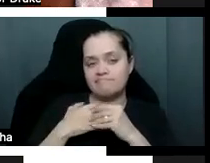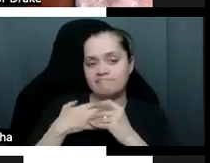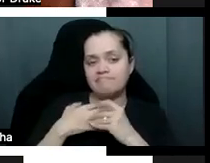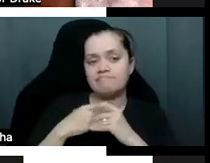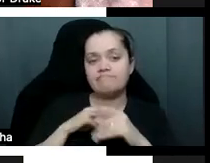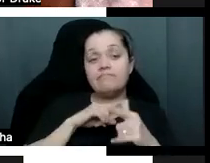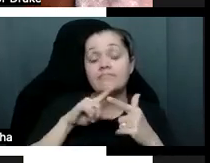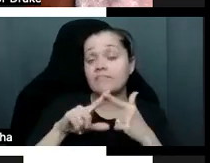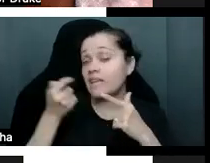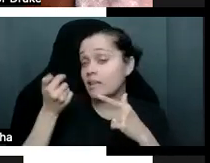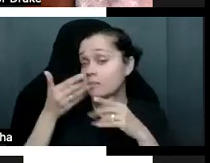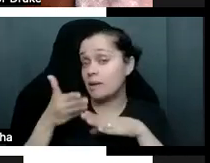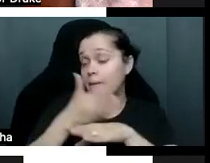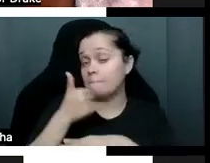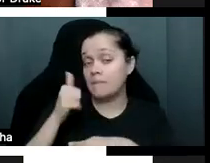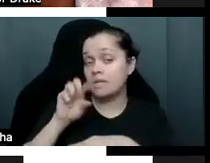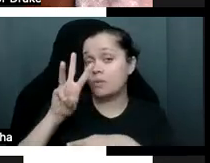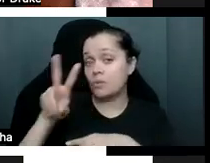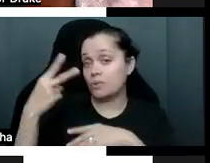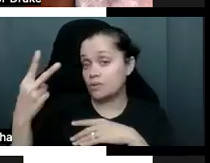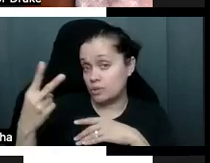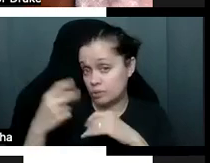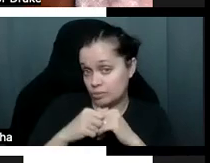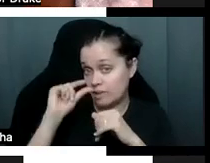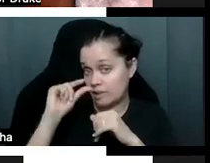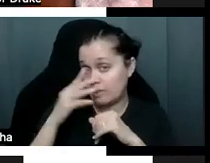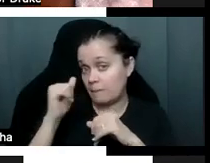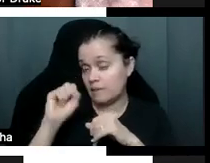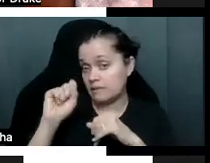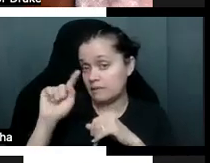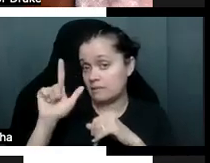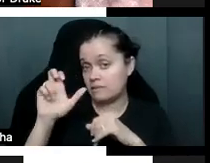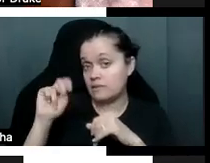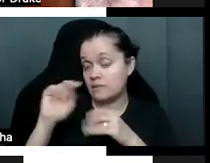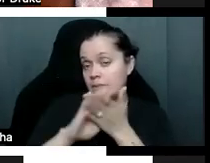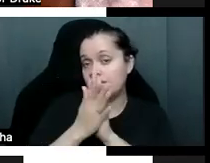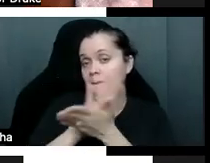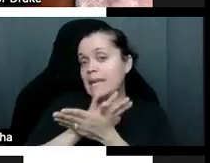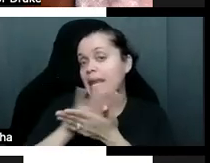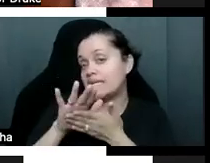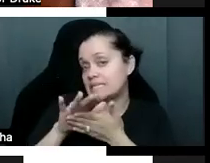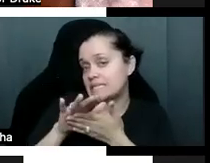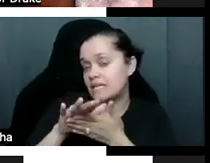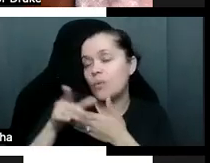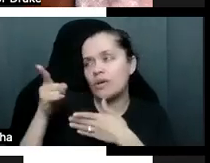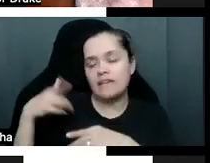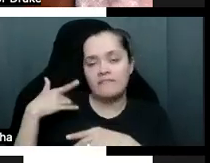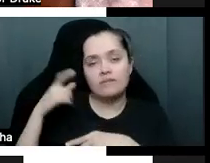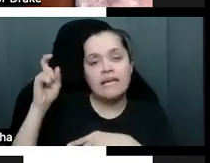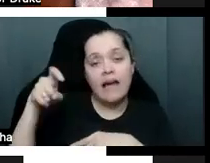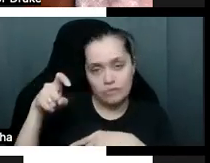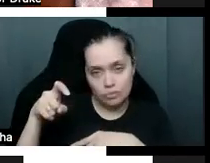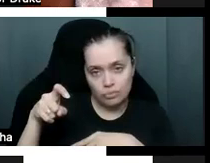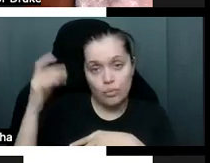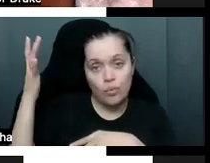Things got better in World War II because Stalin became nicer. Well, he felt he had to,